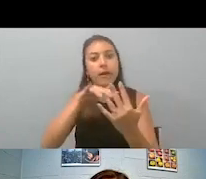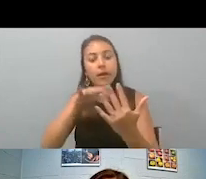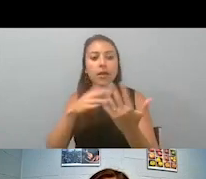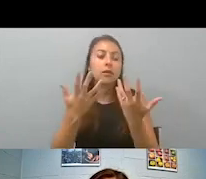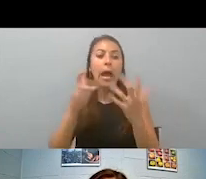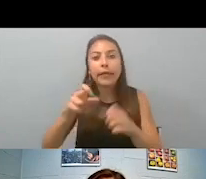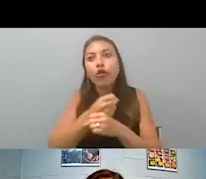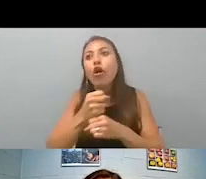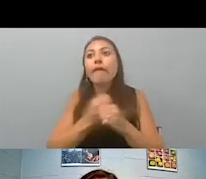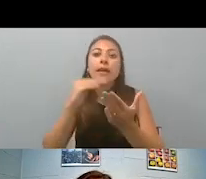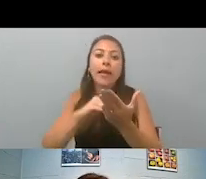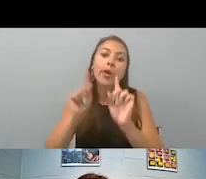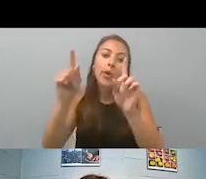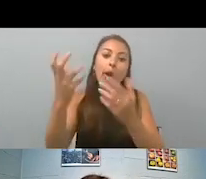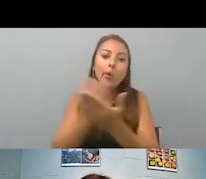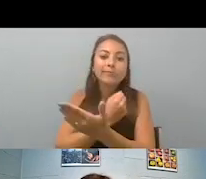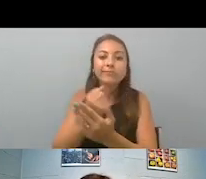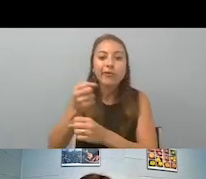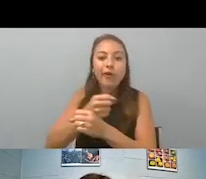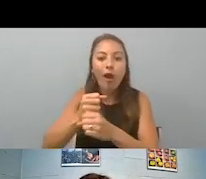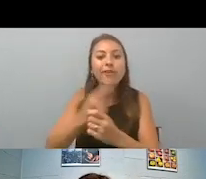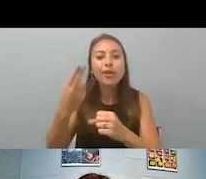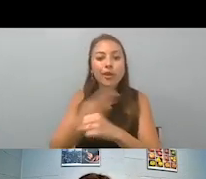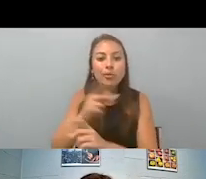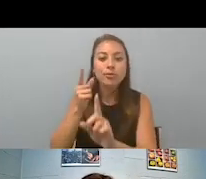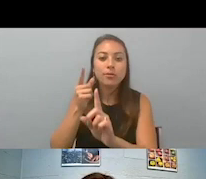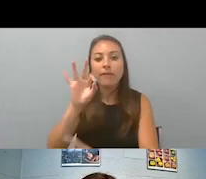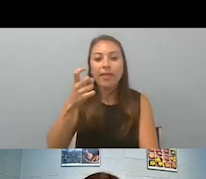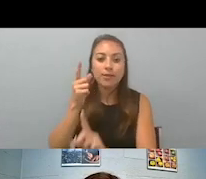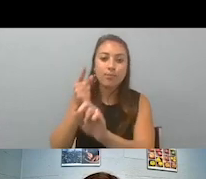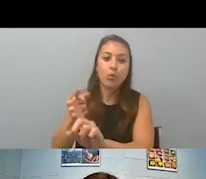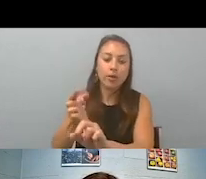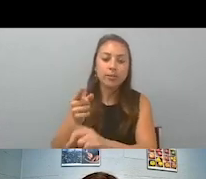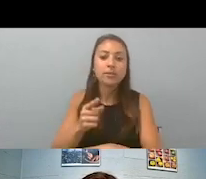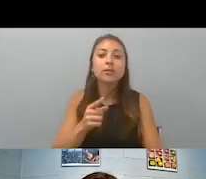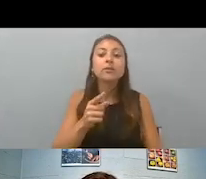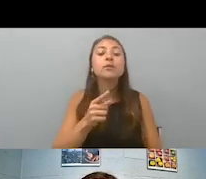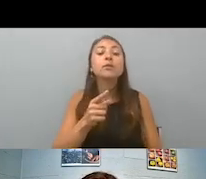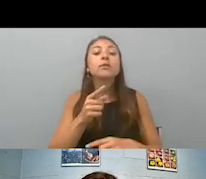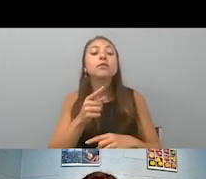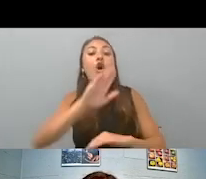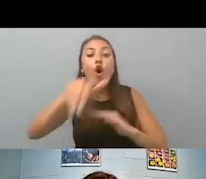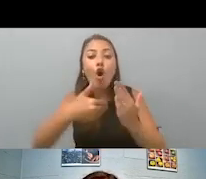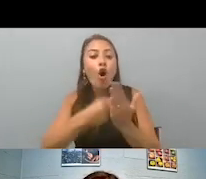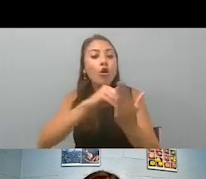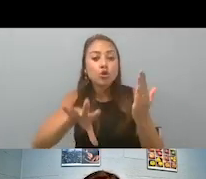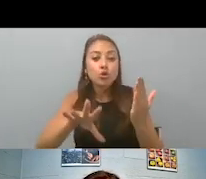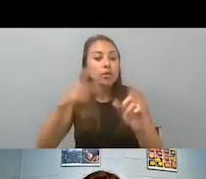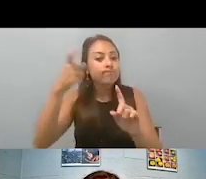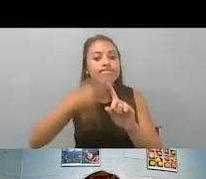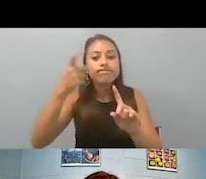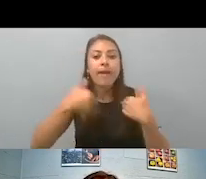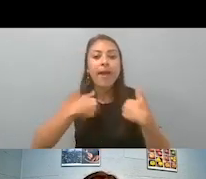campus. And then the one final thing I'll add to that is all students automatically have that Flex 20 added to